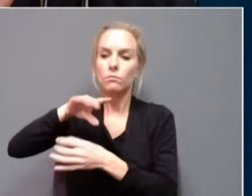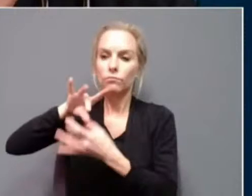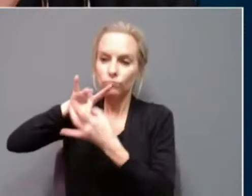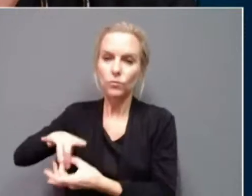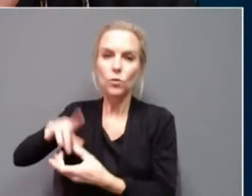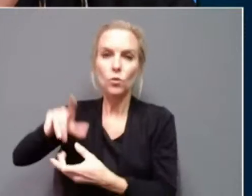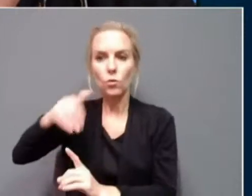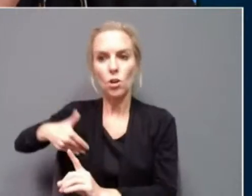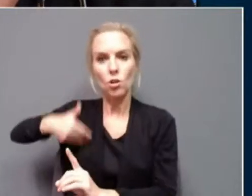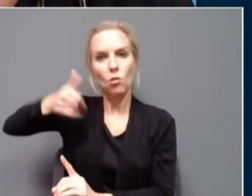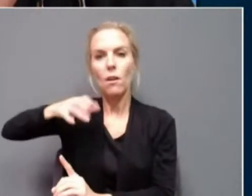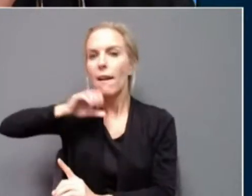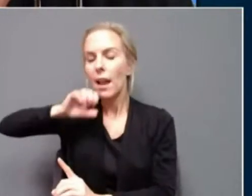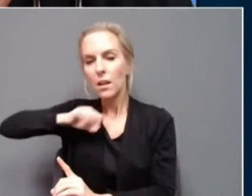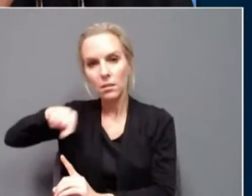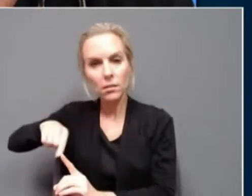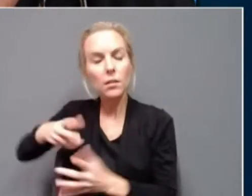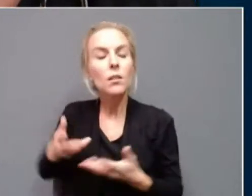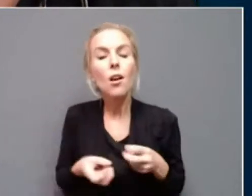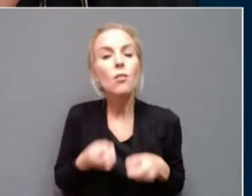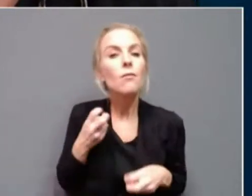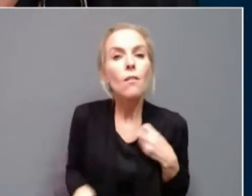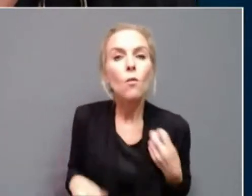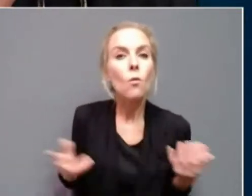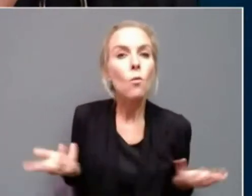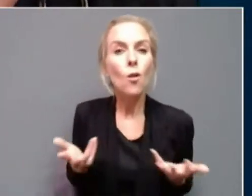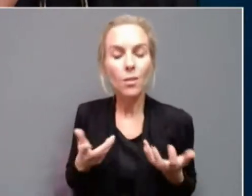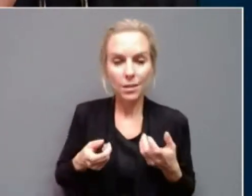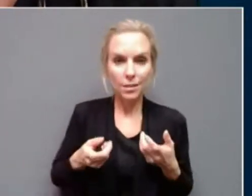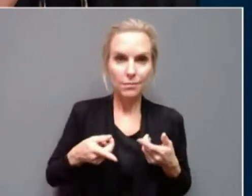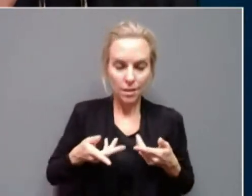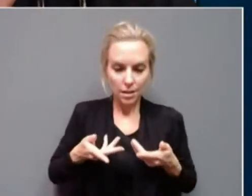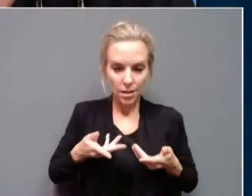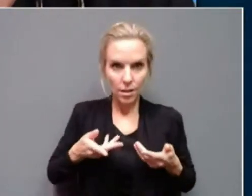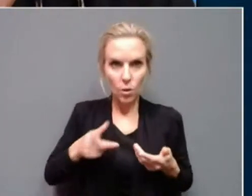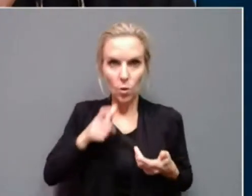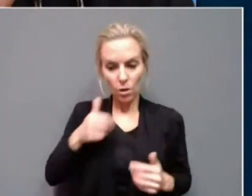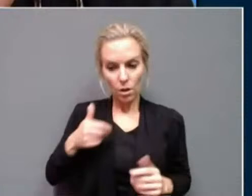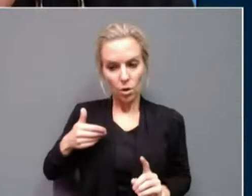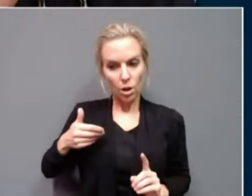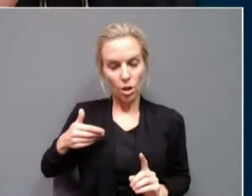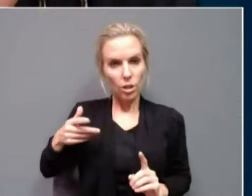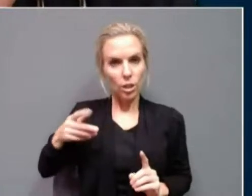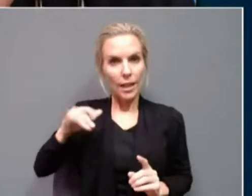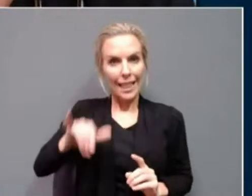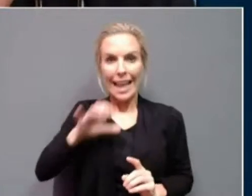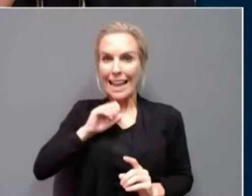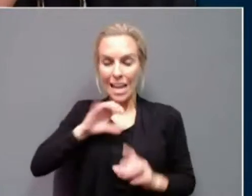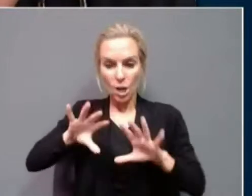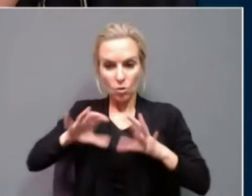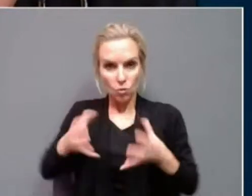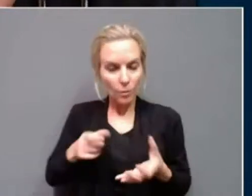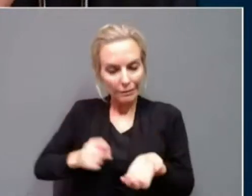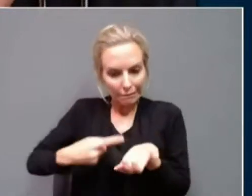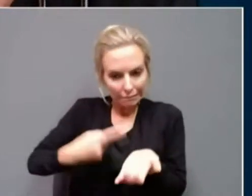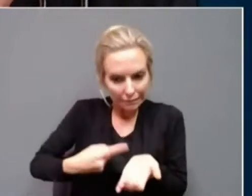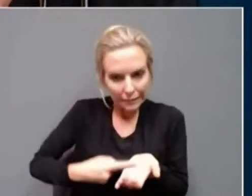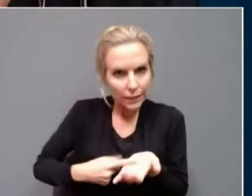Part of what's difficult is when you're dealing with patients at this age that are critically ill and you're discussing kind of what led to